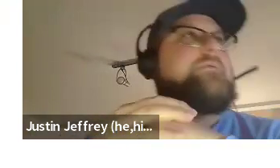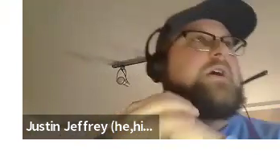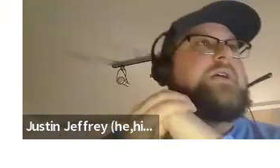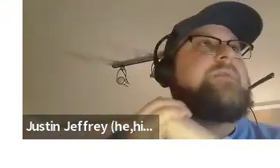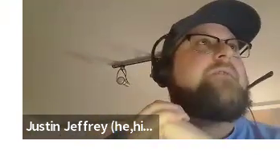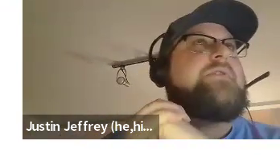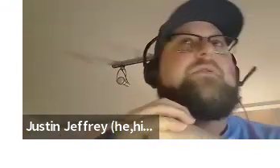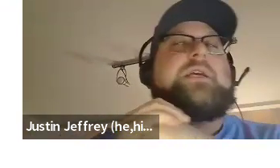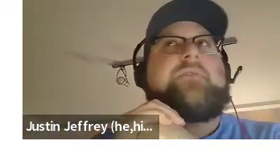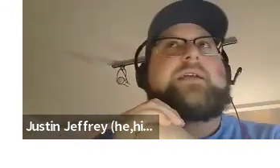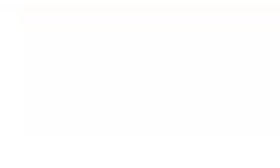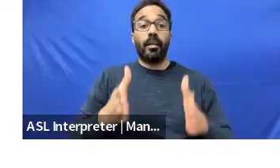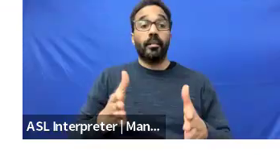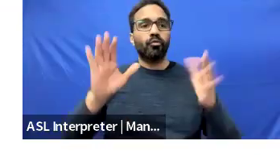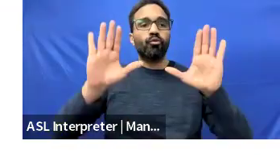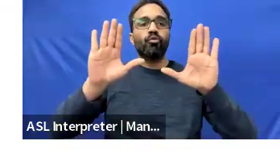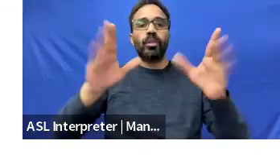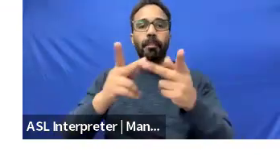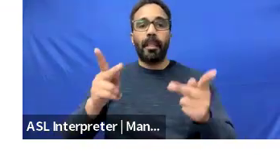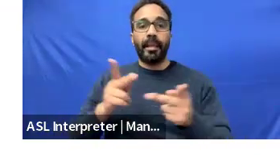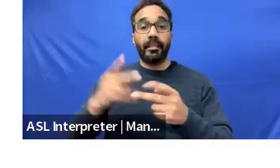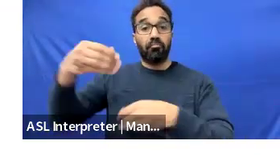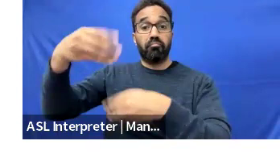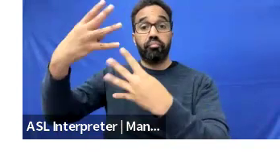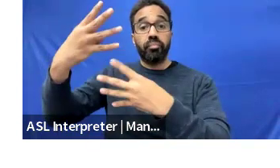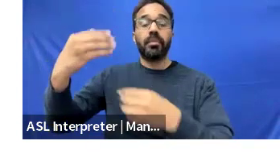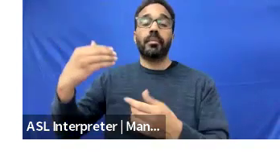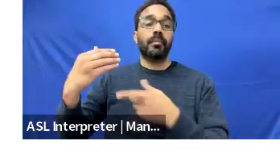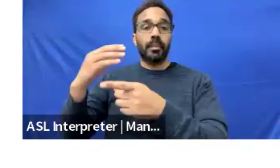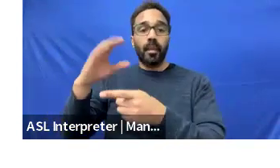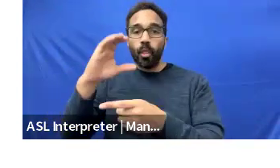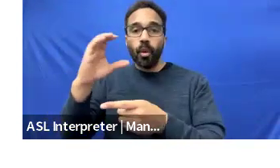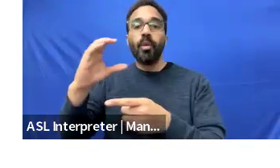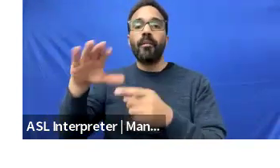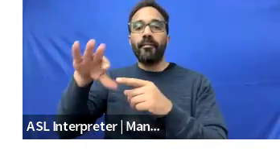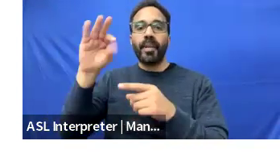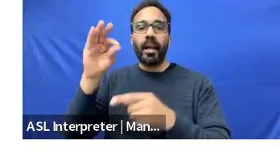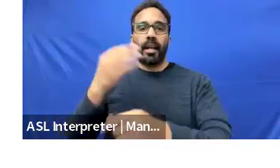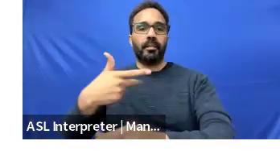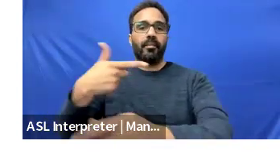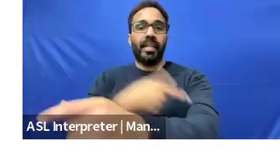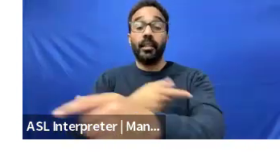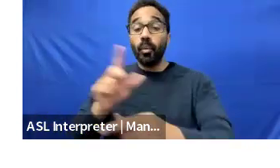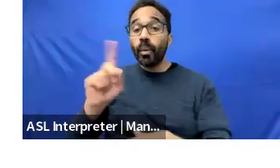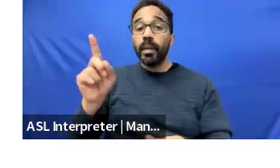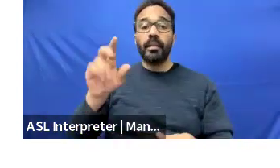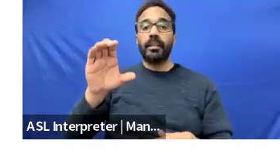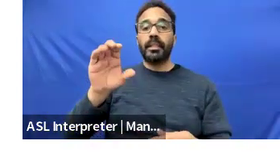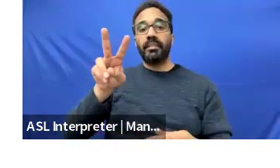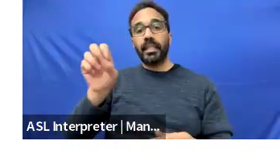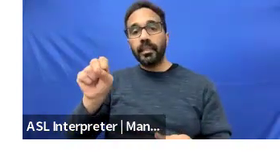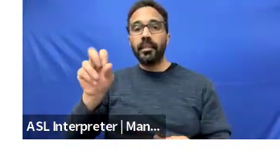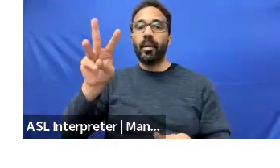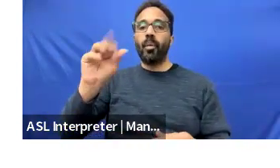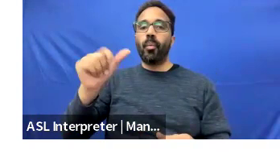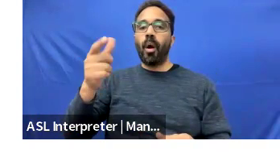a great spot for you to get the vaccine. That can look like a CVS, a Walgreens, CMAR, a